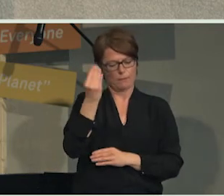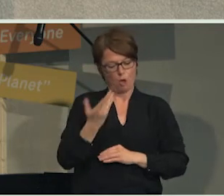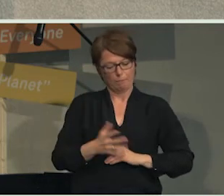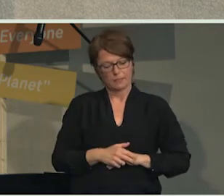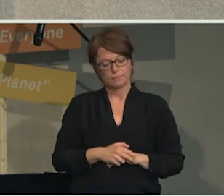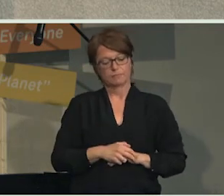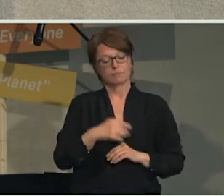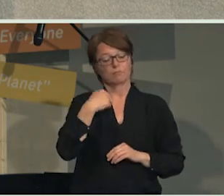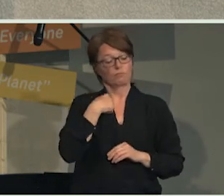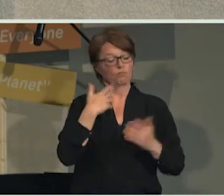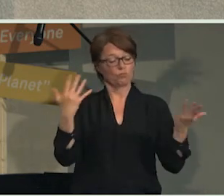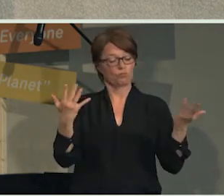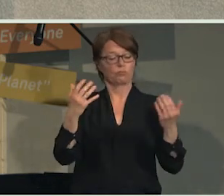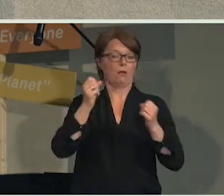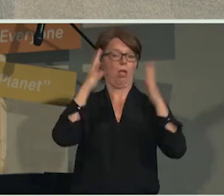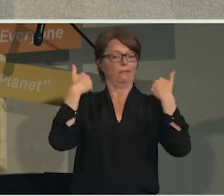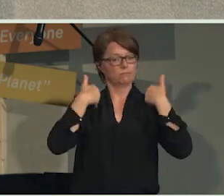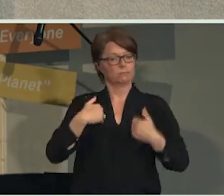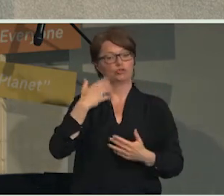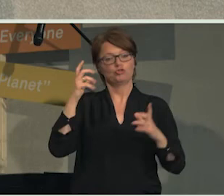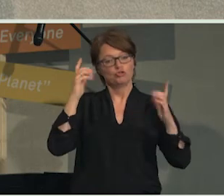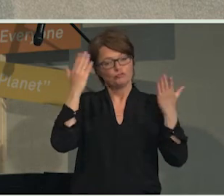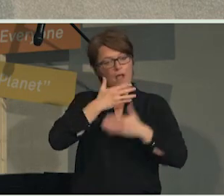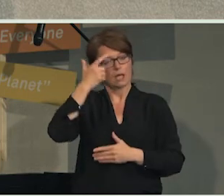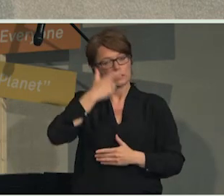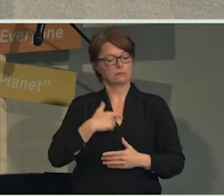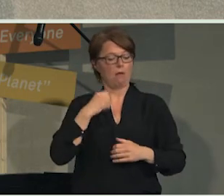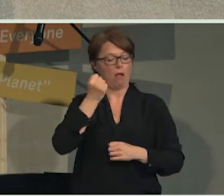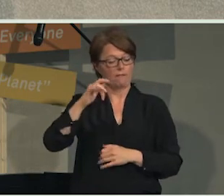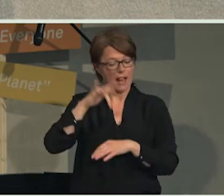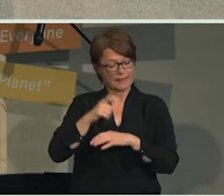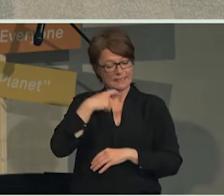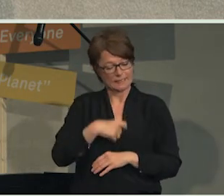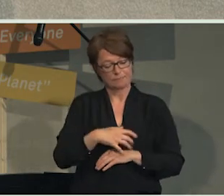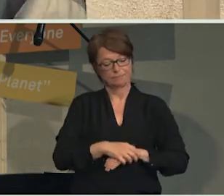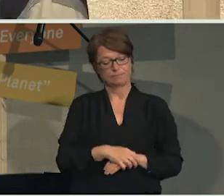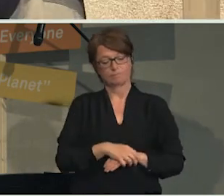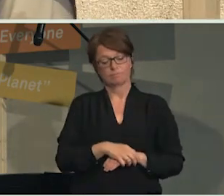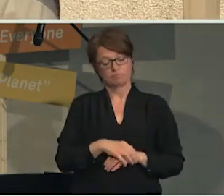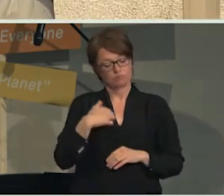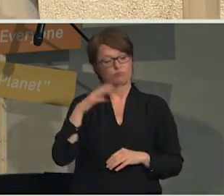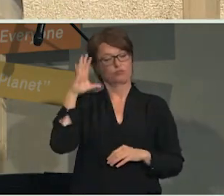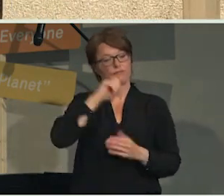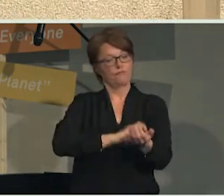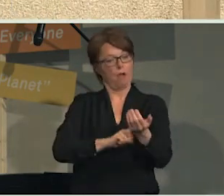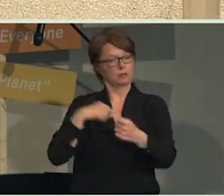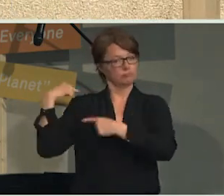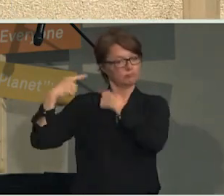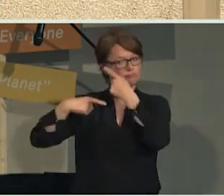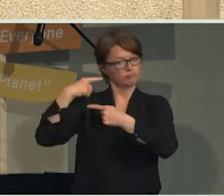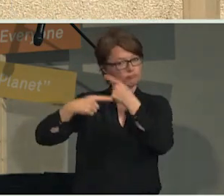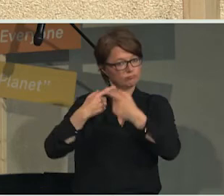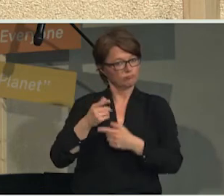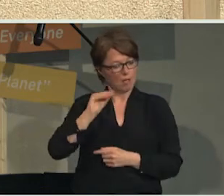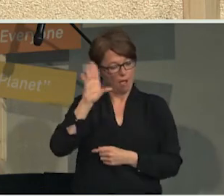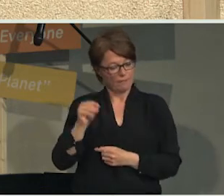oneness with this quest for high performance? How do they see me as an asset